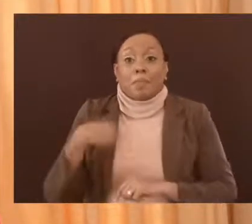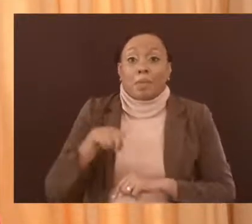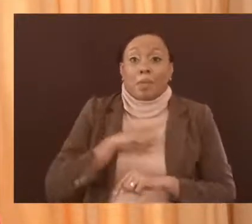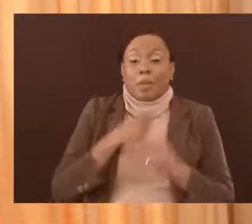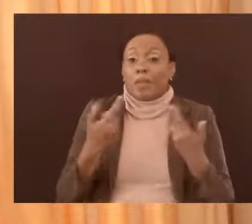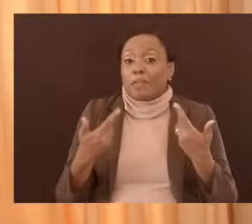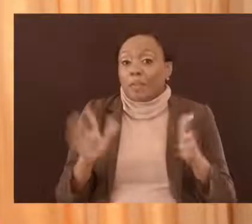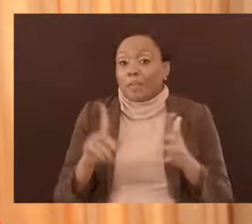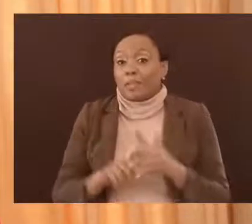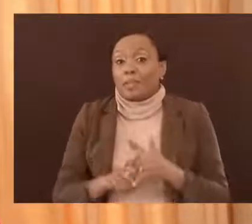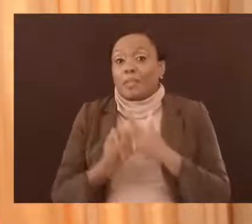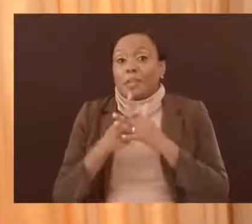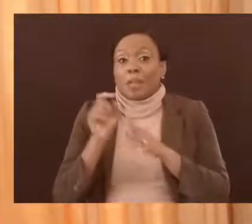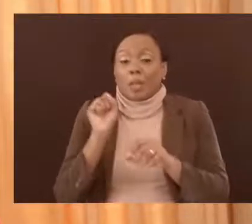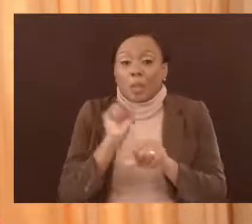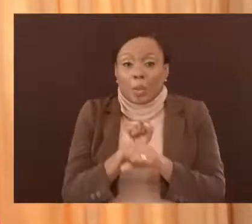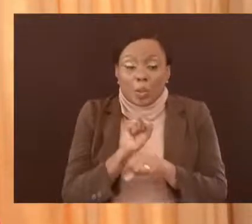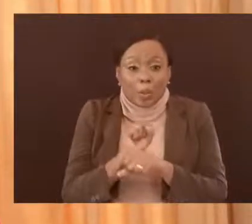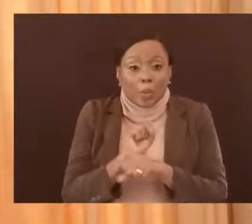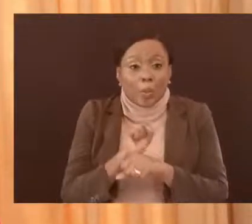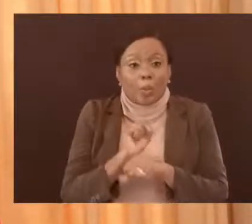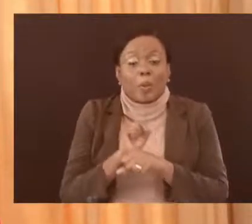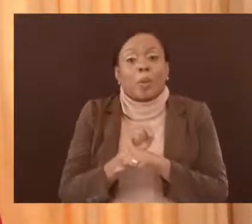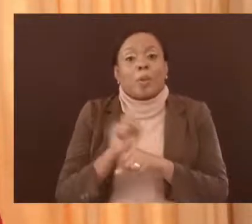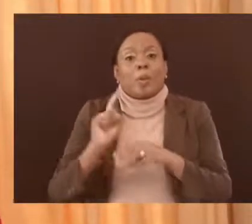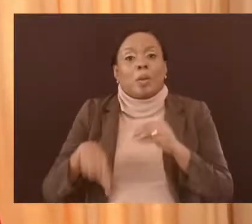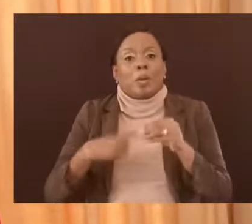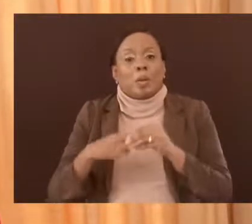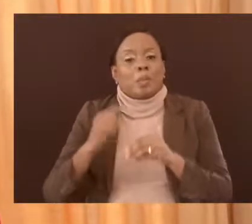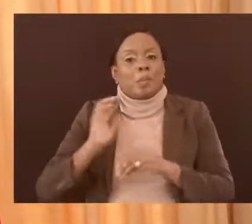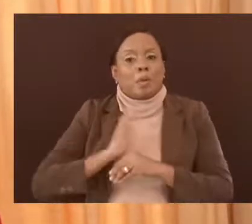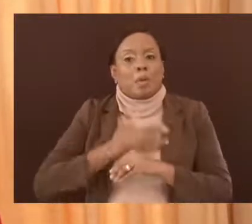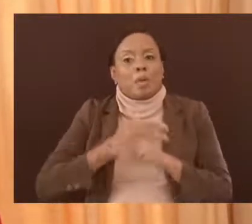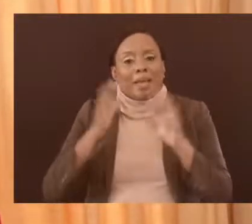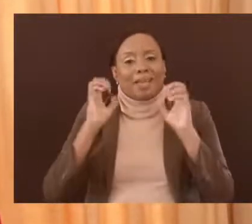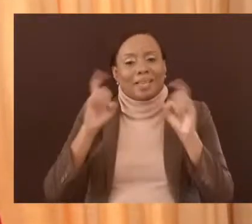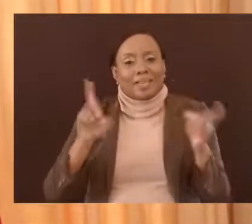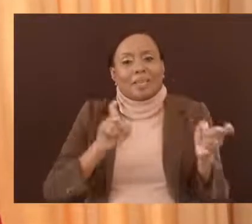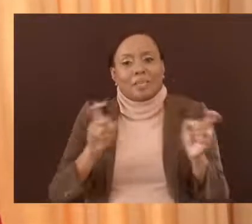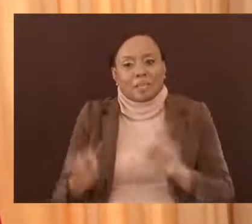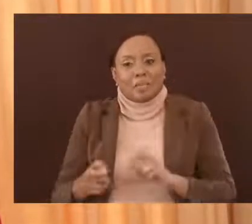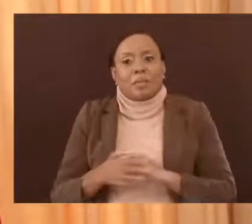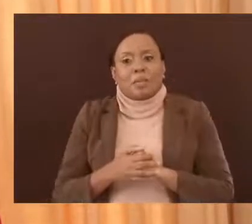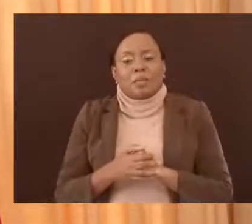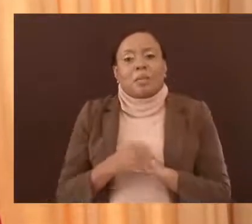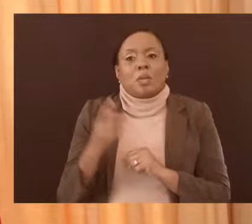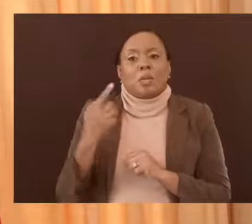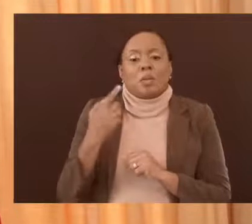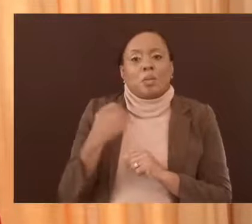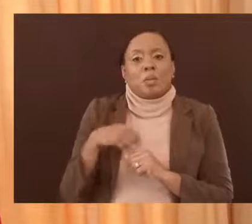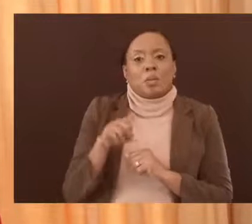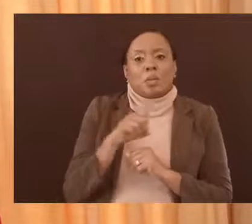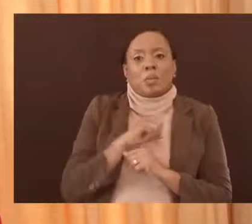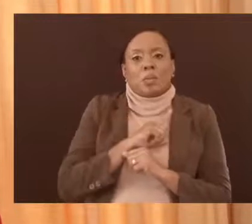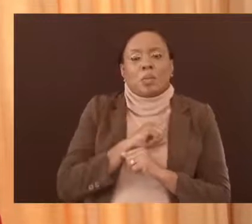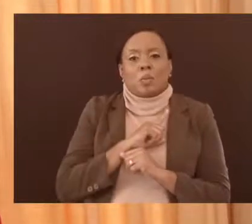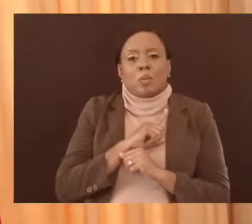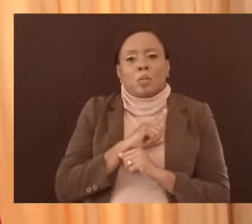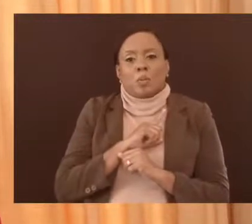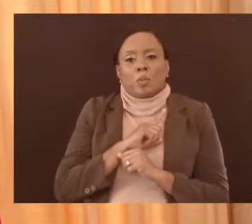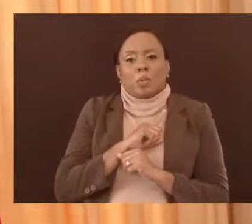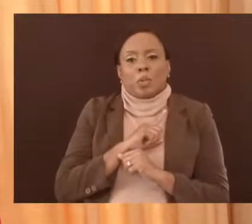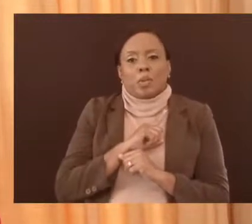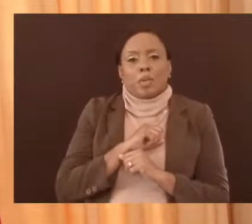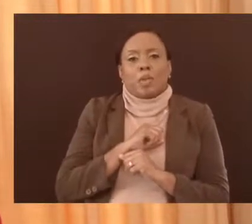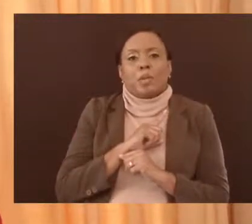in relation to the Director of Education Reform and our Education Reform Unit to move in the direction away from the common